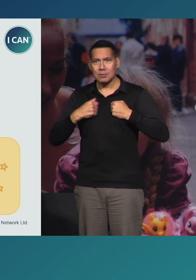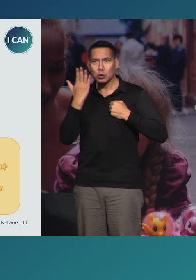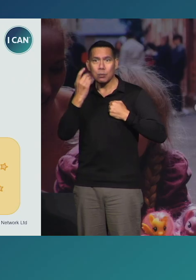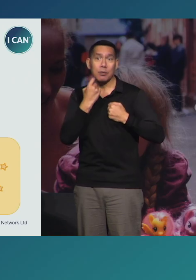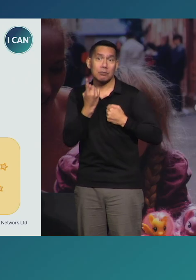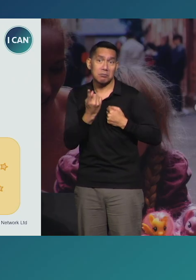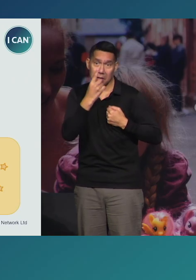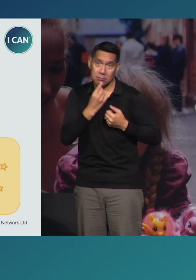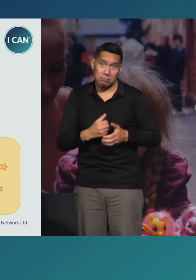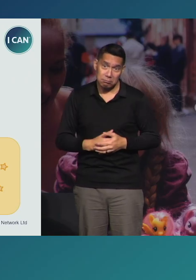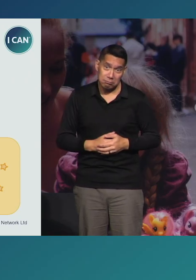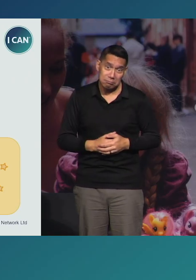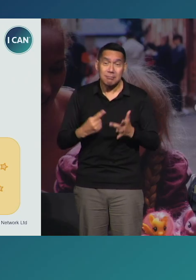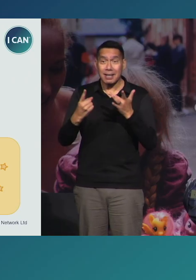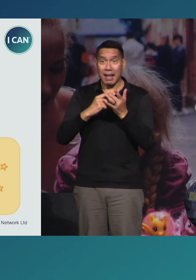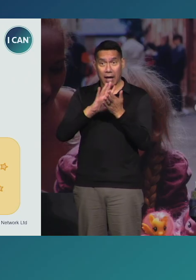mine is to have